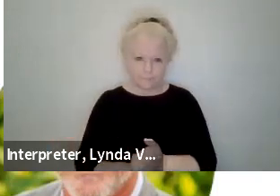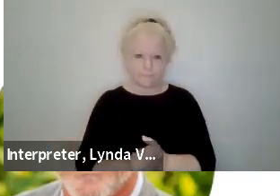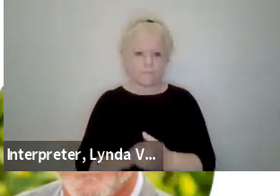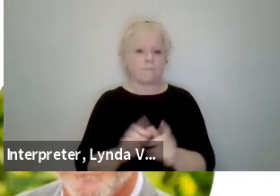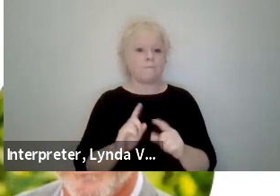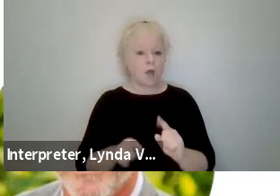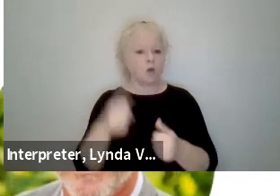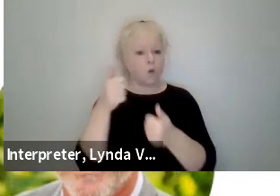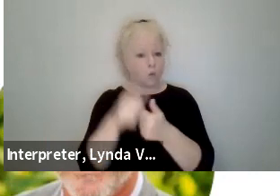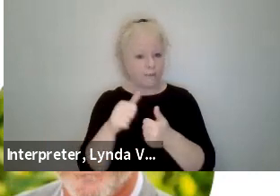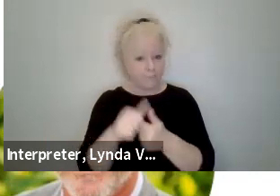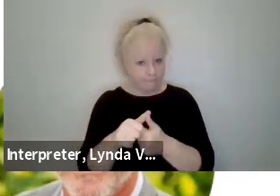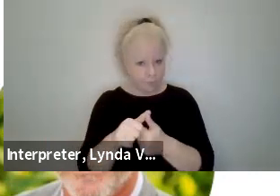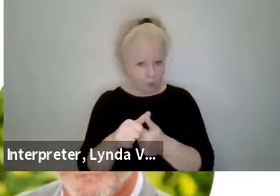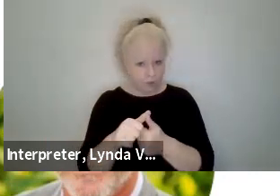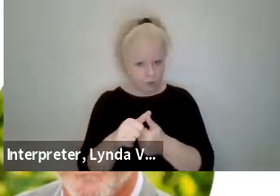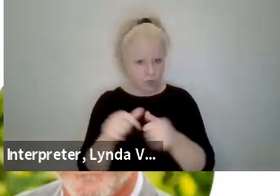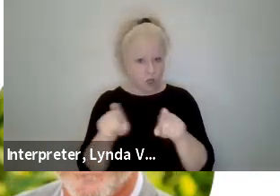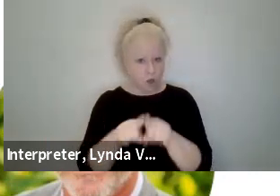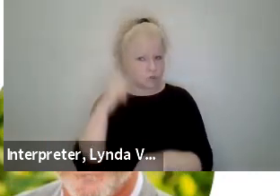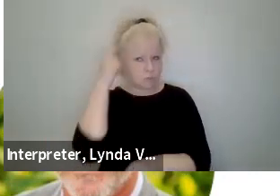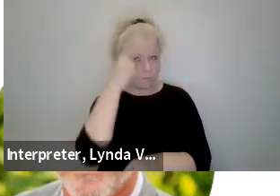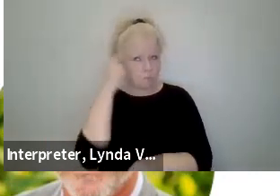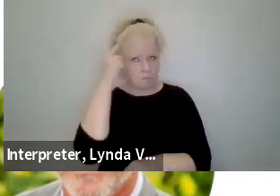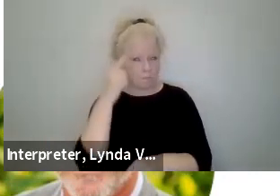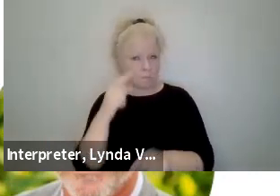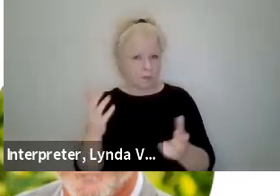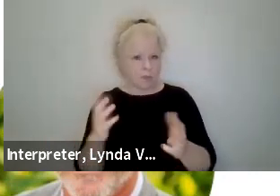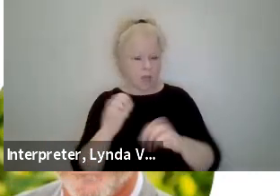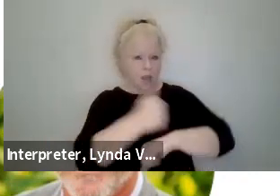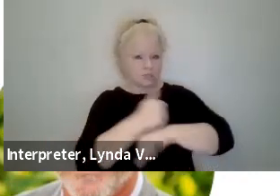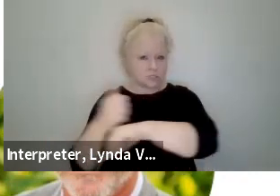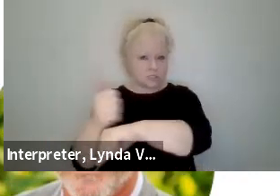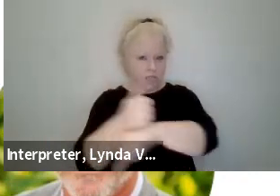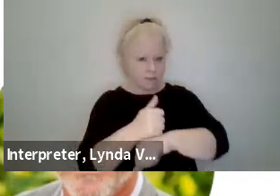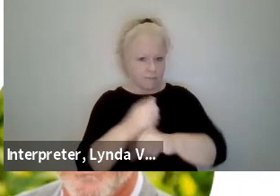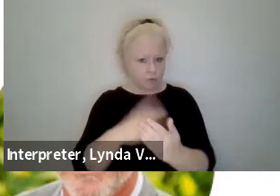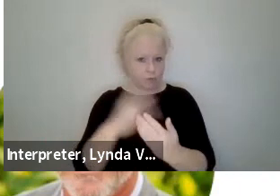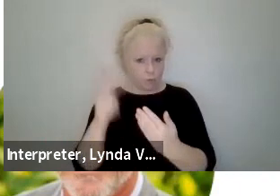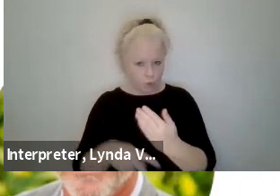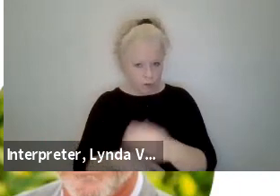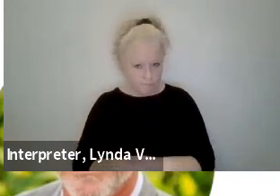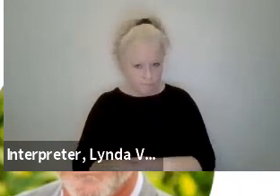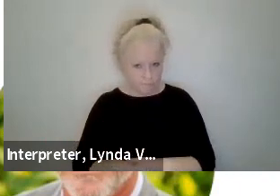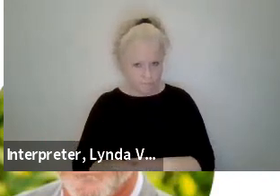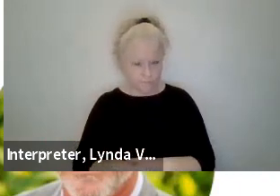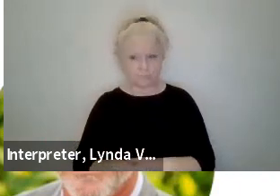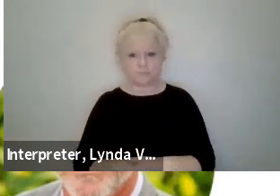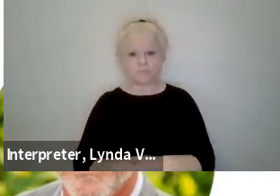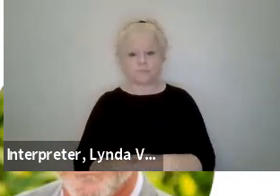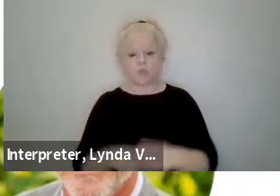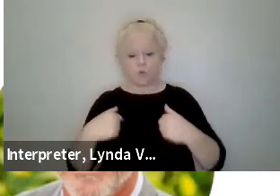and consider when we talk about the overall framework of our program. One, we have a